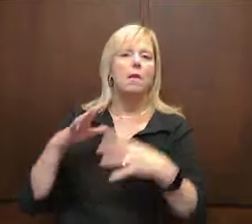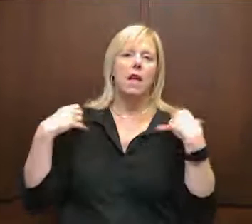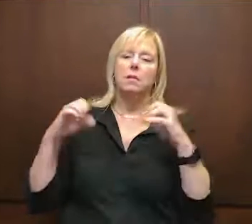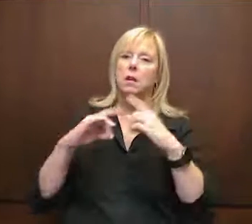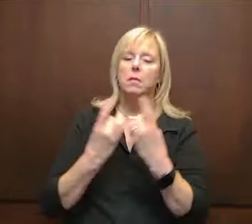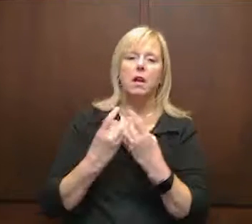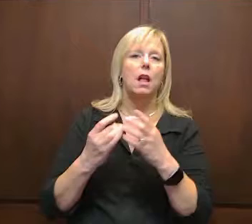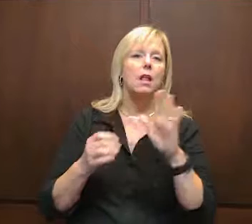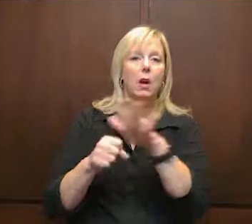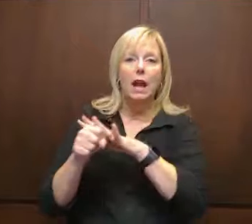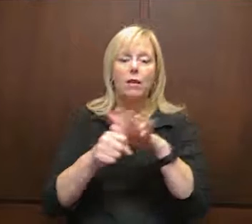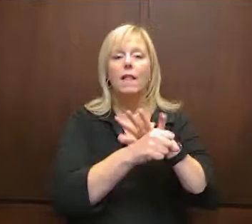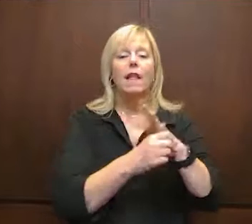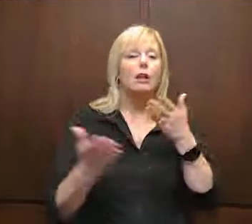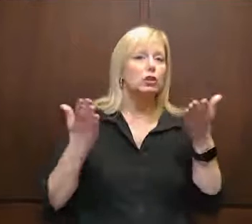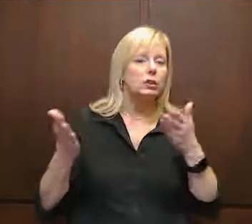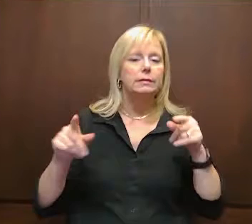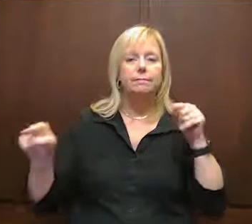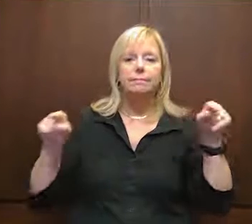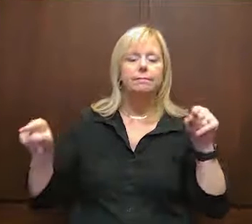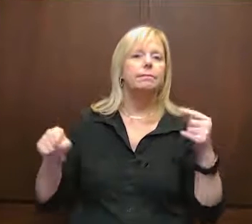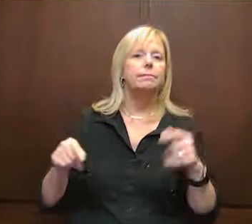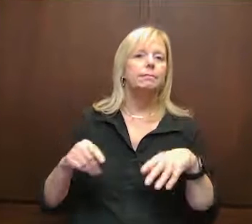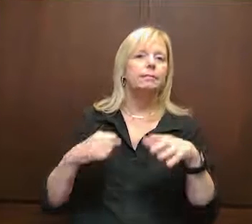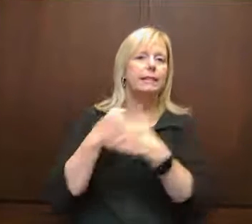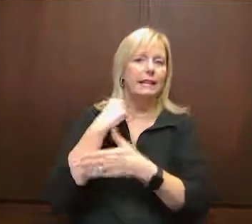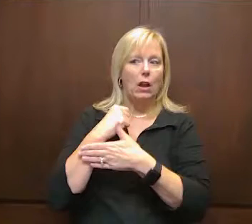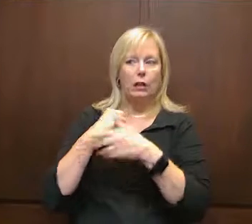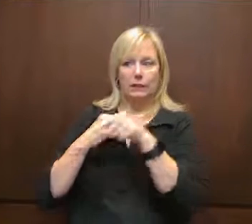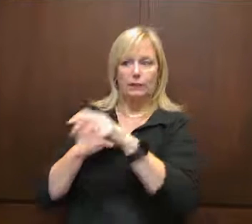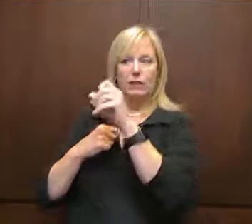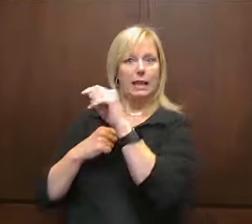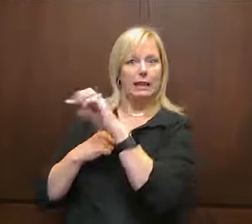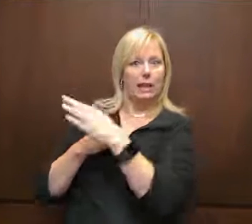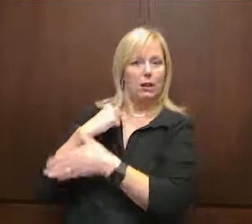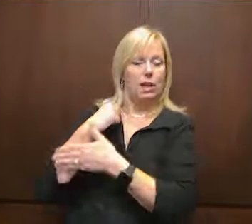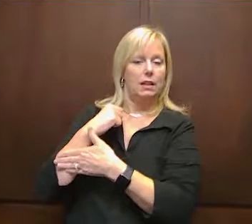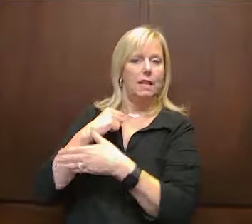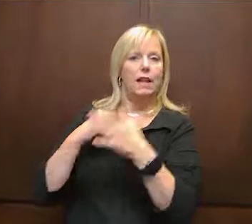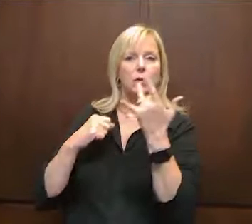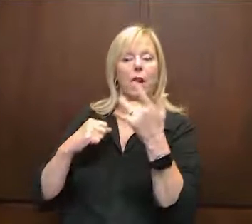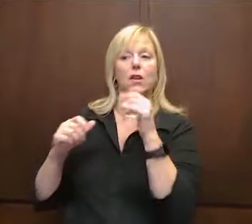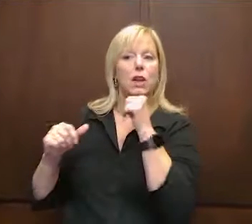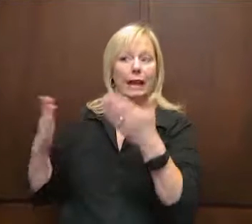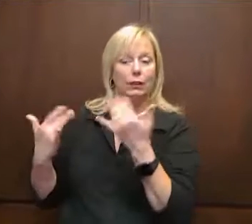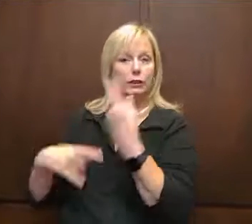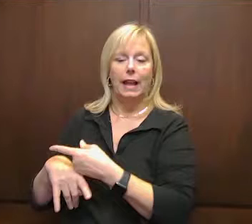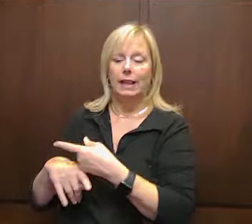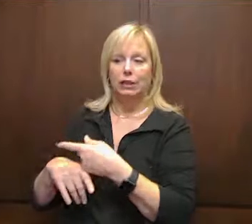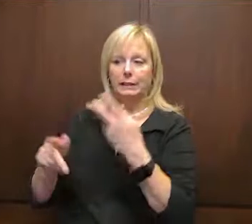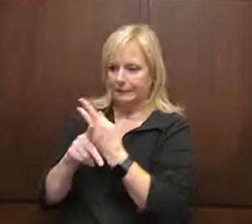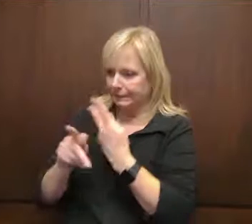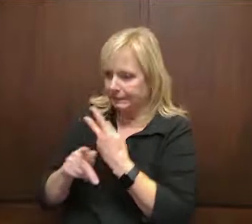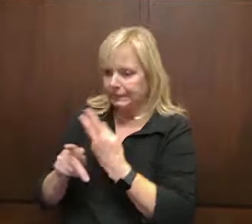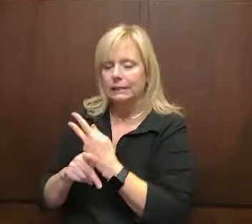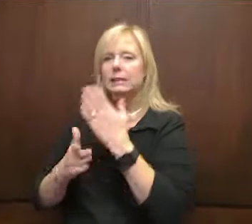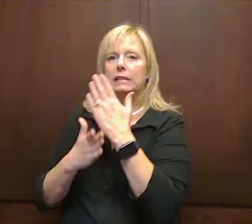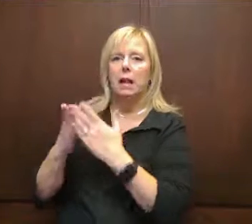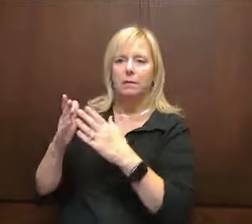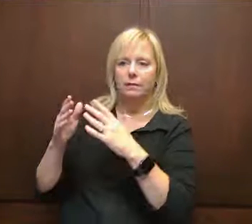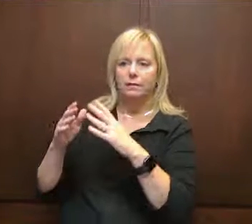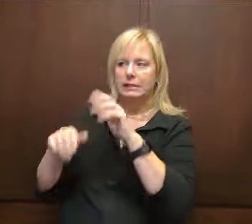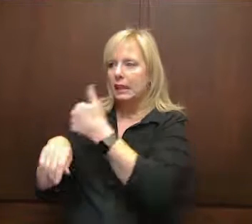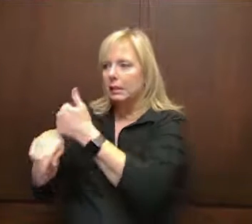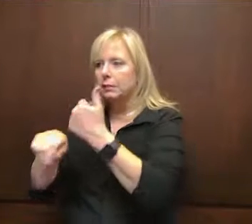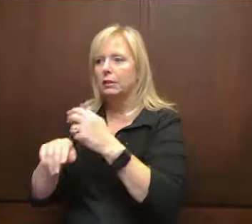their areas that they service. And of course, the county health department, that's why they're absent today. They're working on some of the logistics